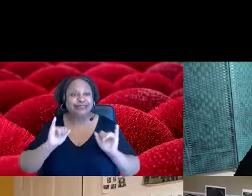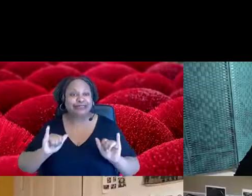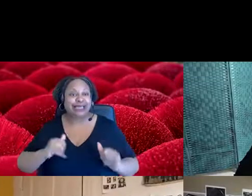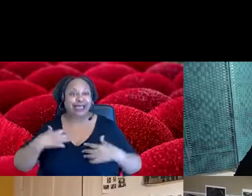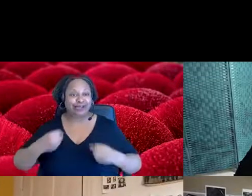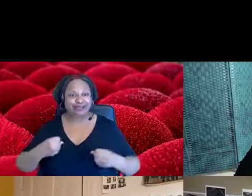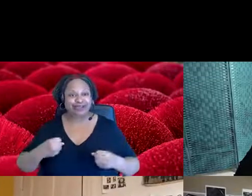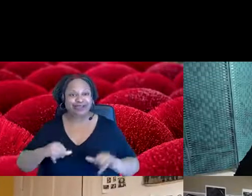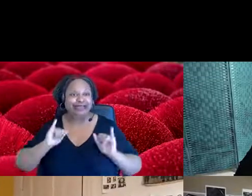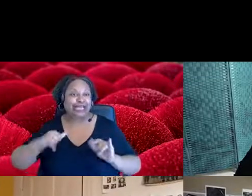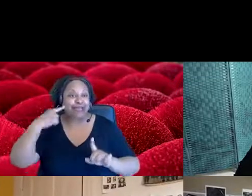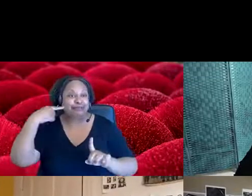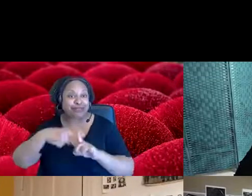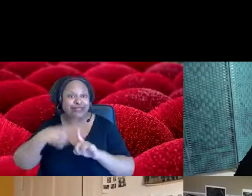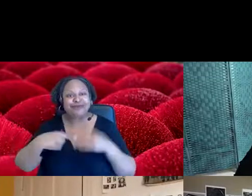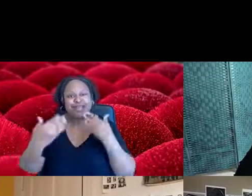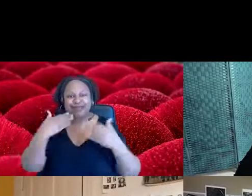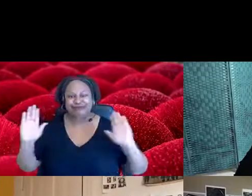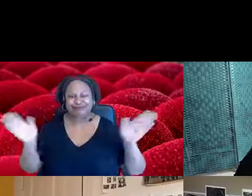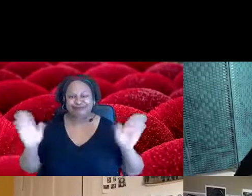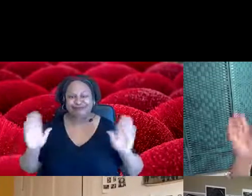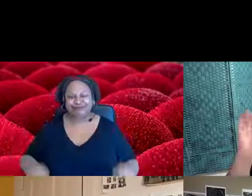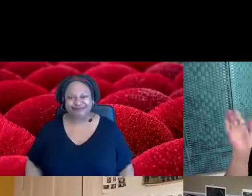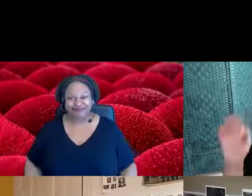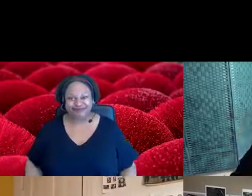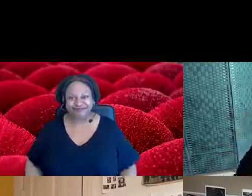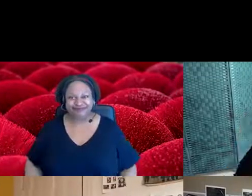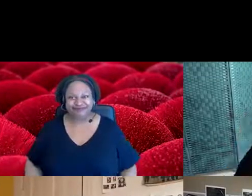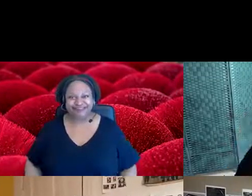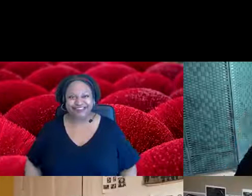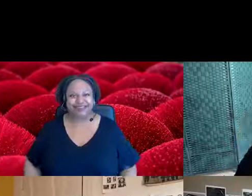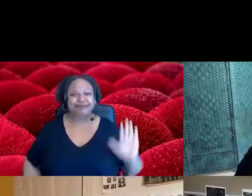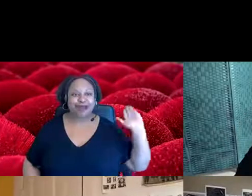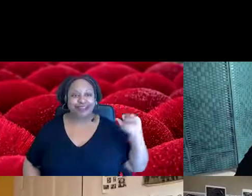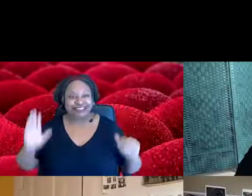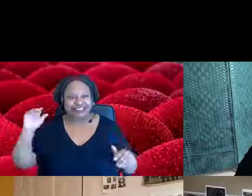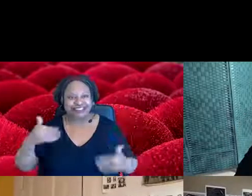healthy, stay positive. Thank you. Bye, everyone.